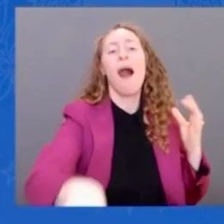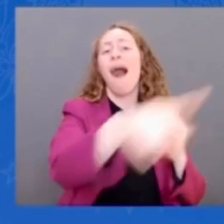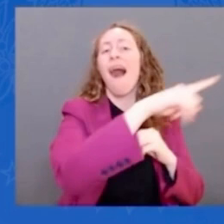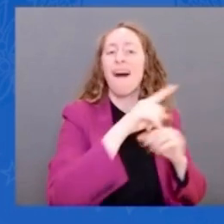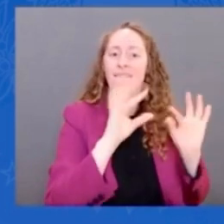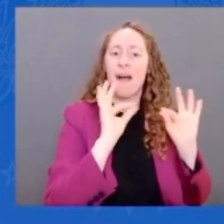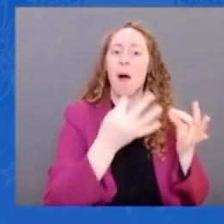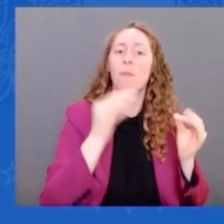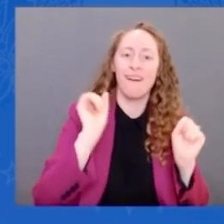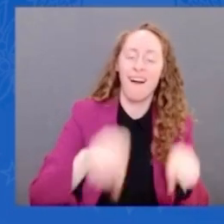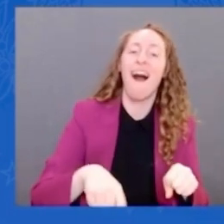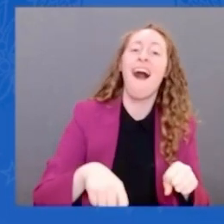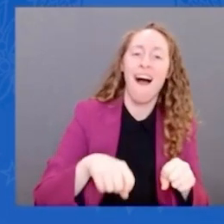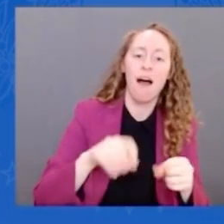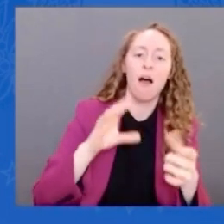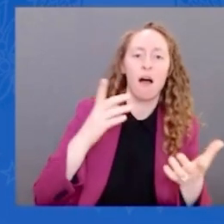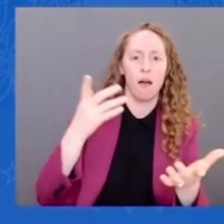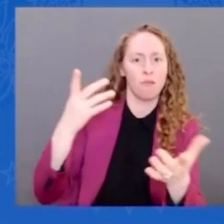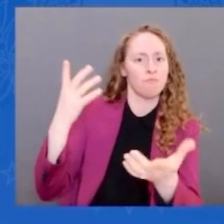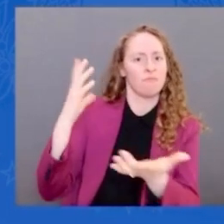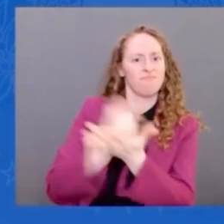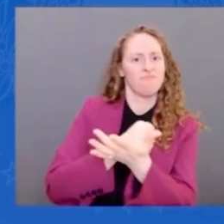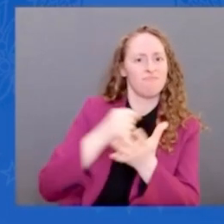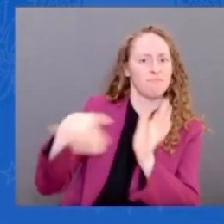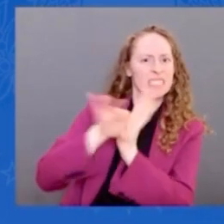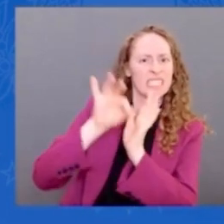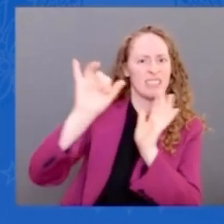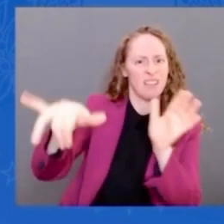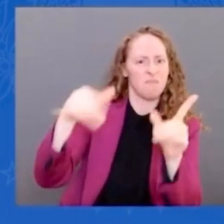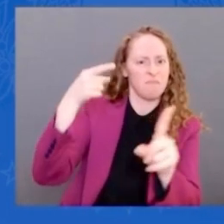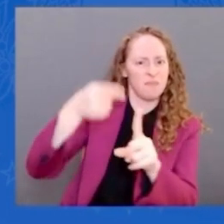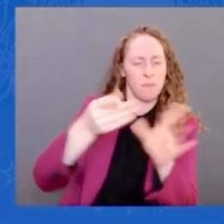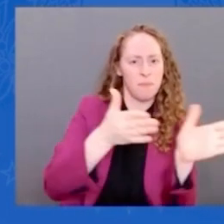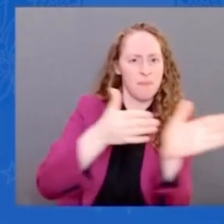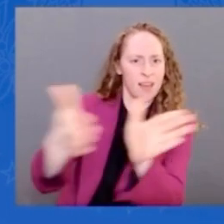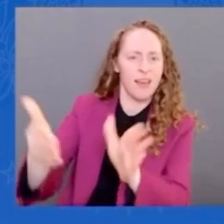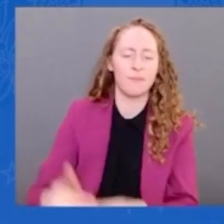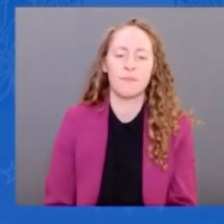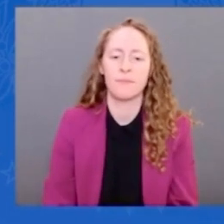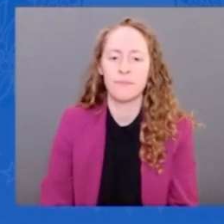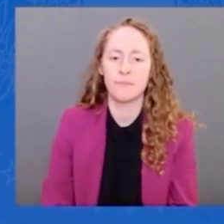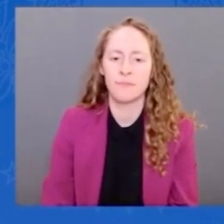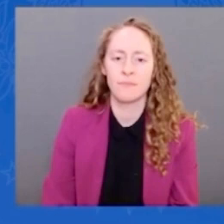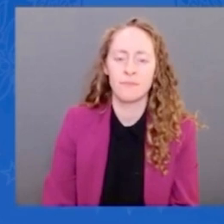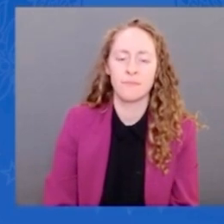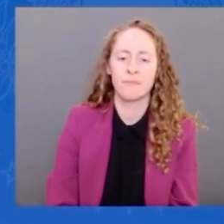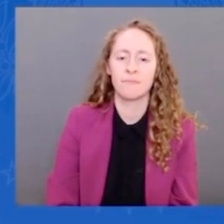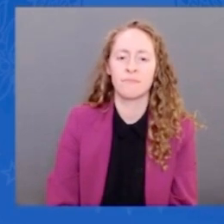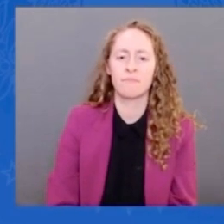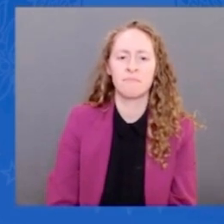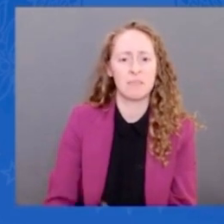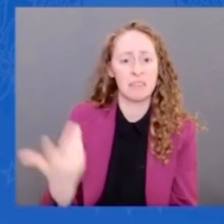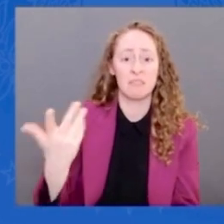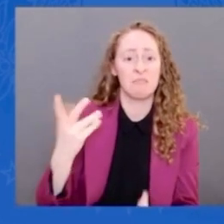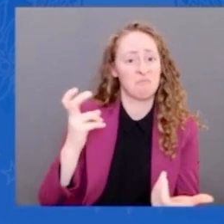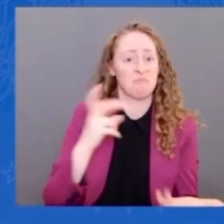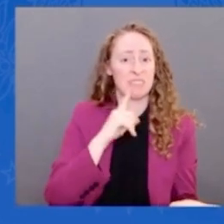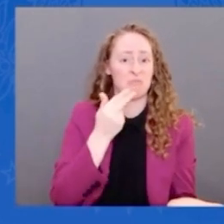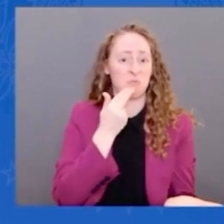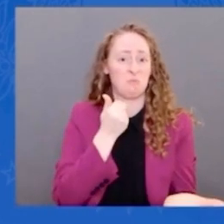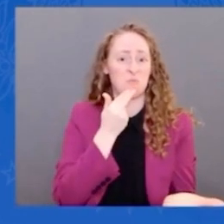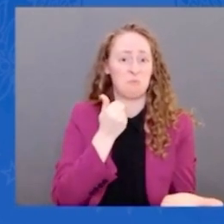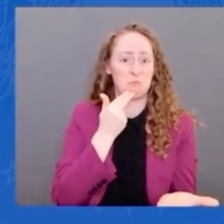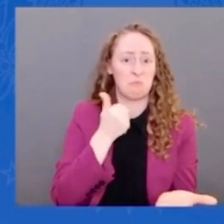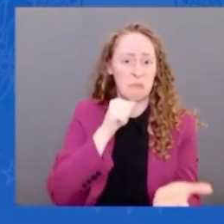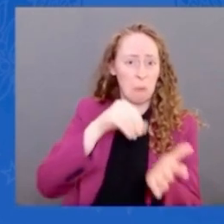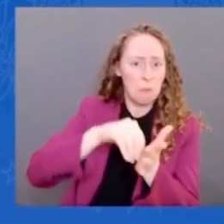provider and receive high-speed internet at no cost in most cases. These include providers like AT&T. Is AT&T